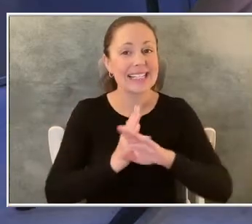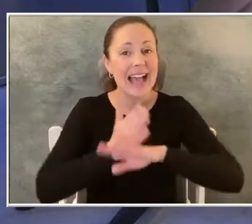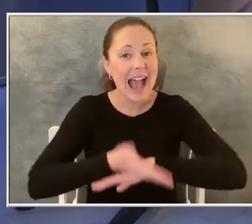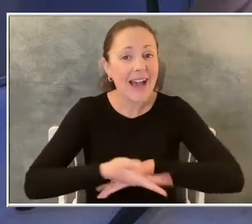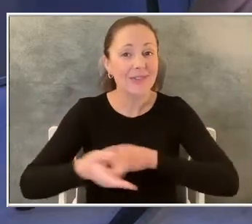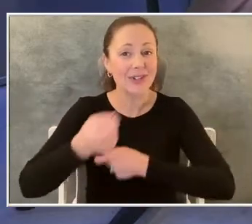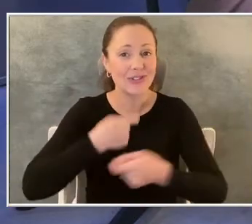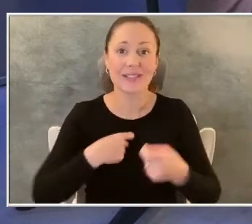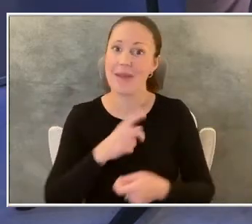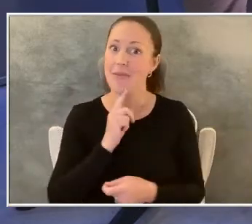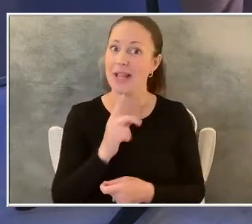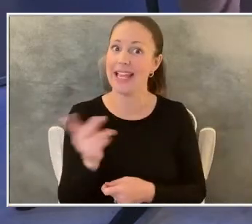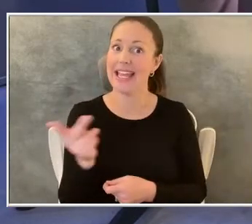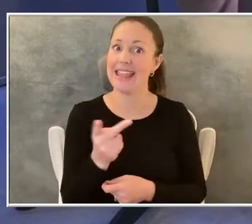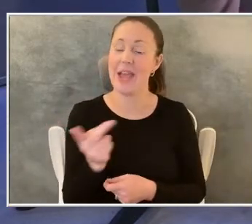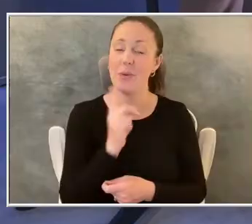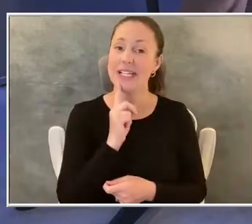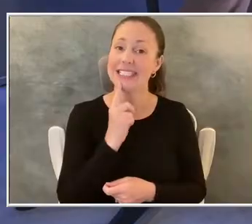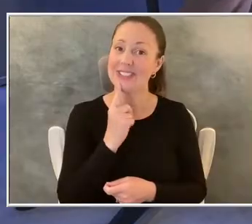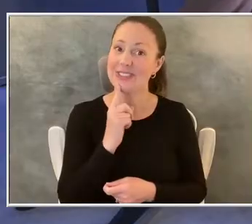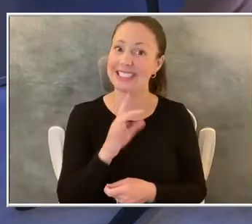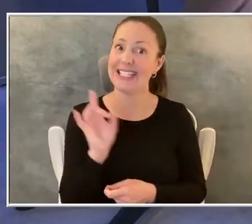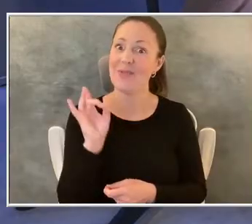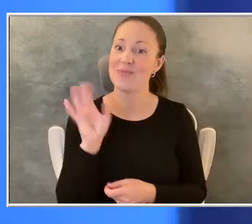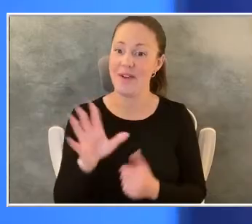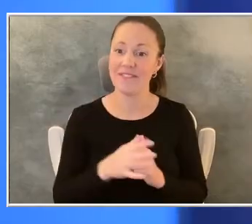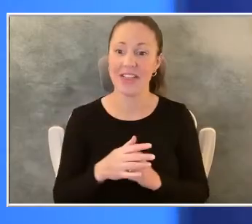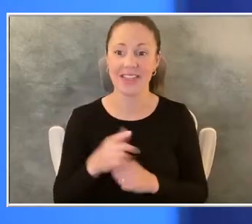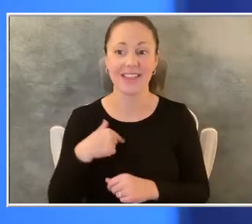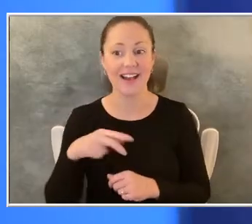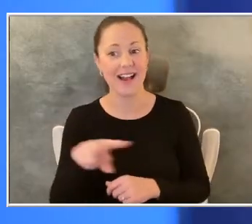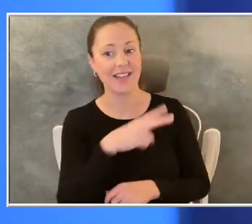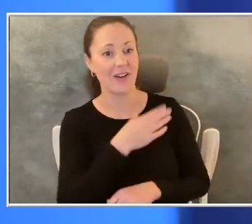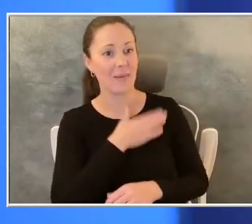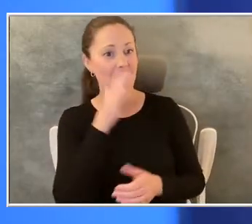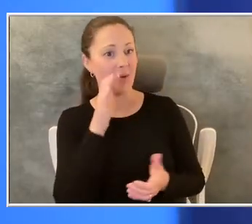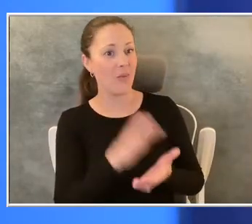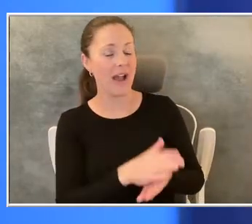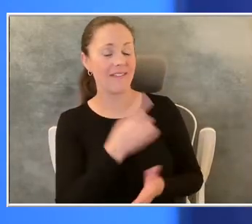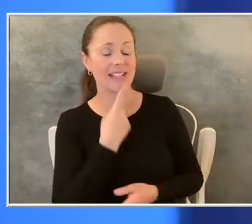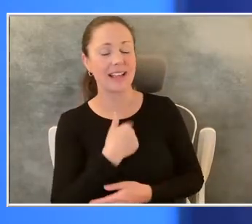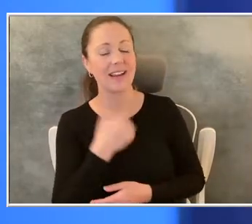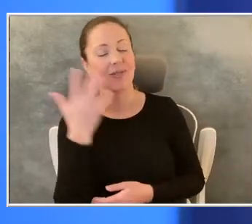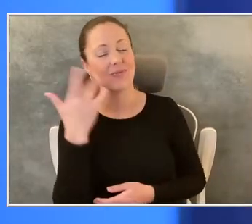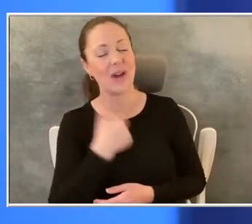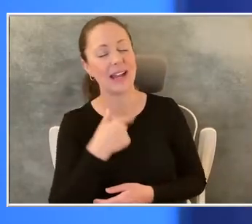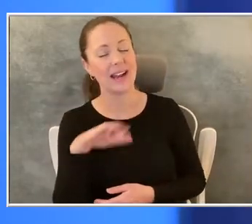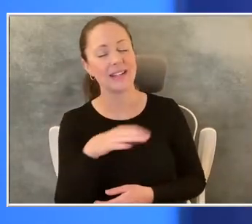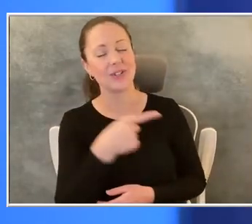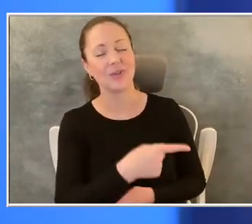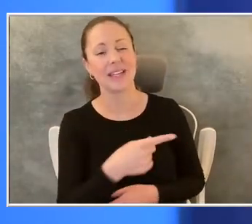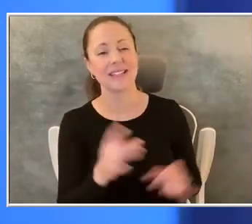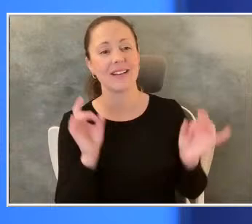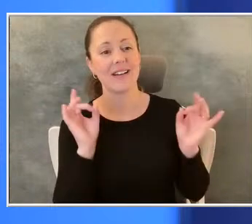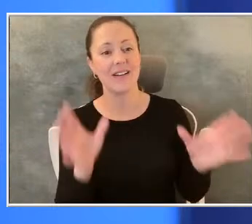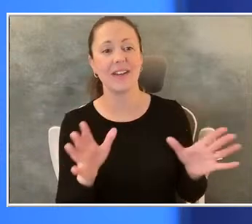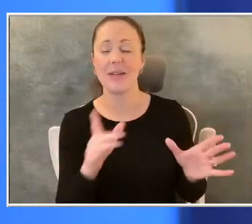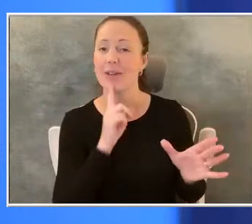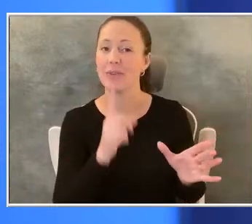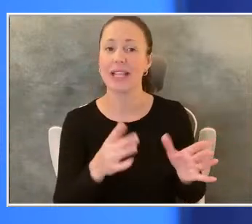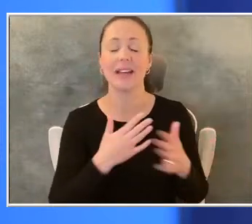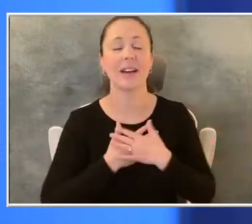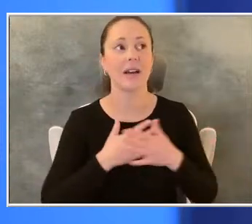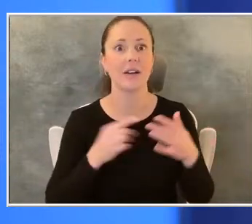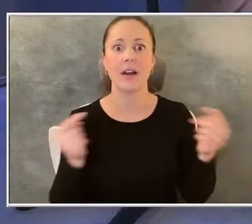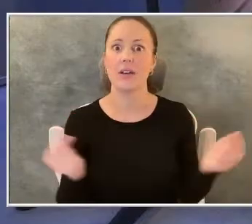kidding. I looked over at my wife. I says, why did I ever do this for? You know, I mean, I was hurting. Well, I